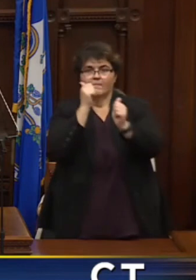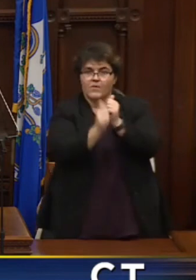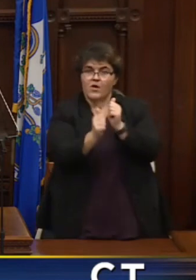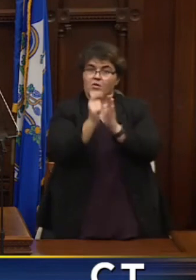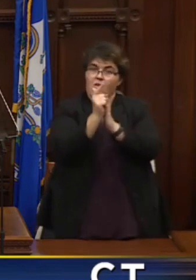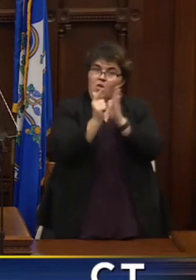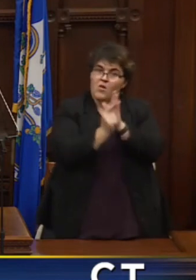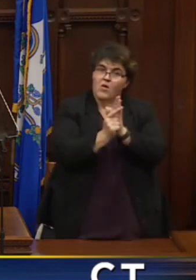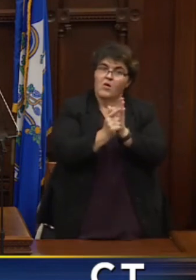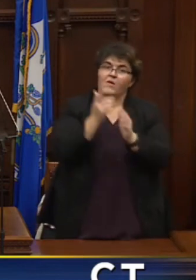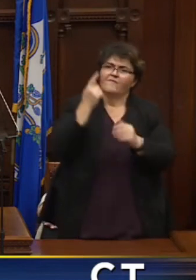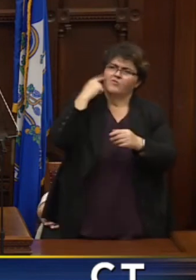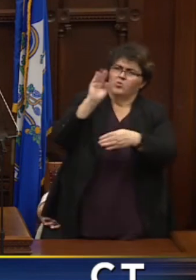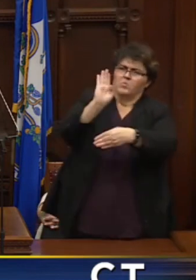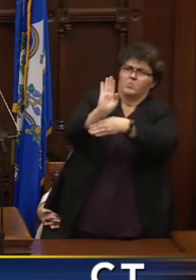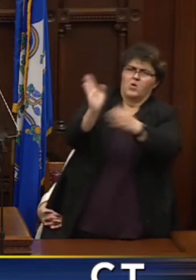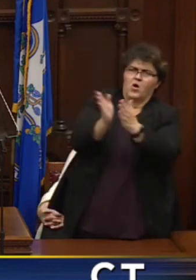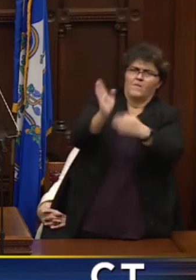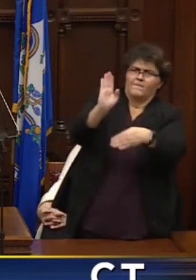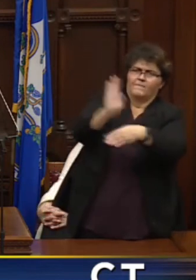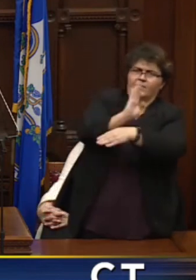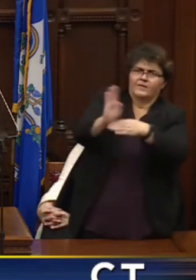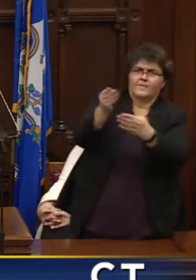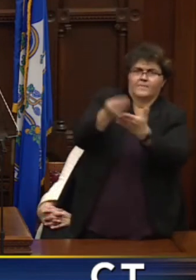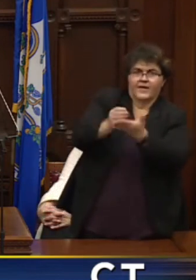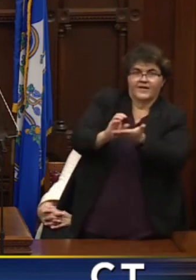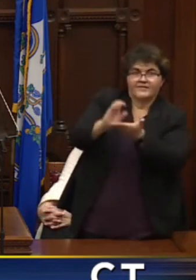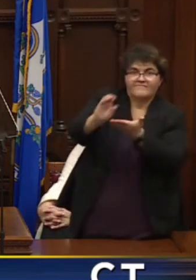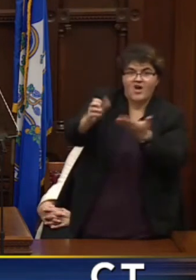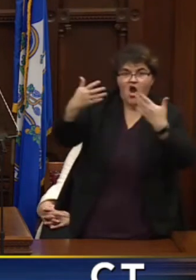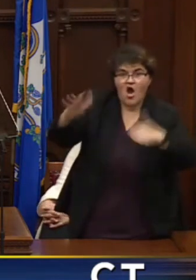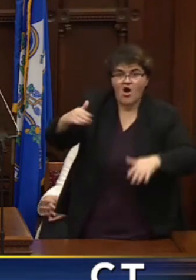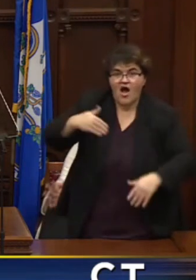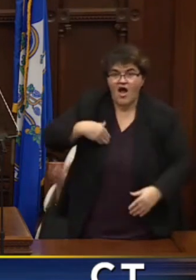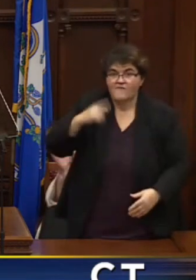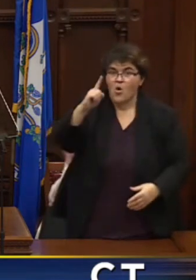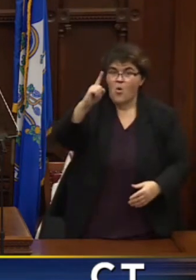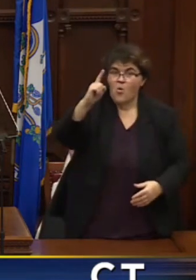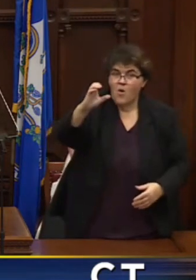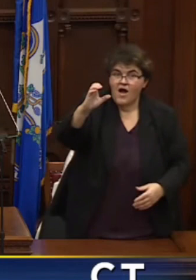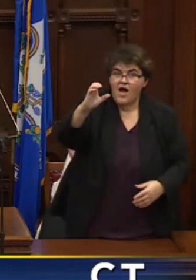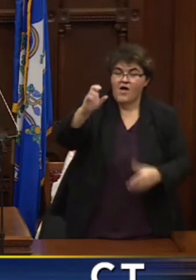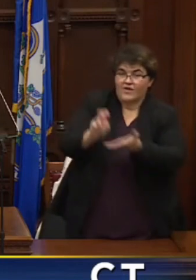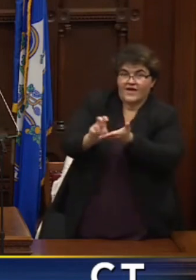100 new and expanding companies. 100.